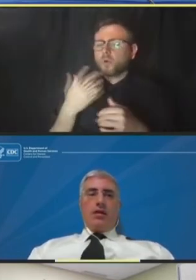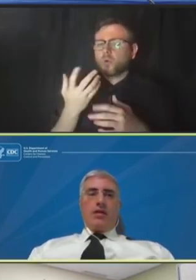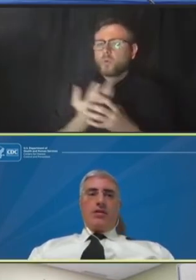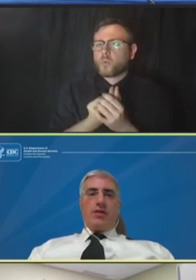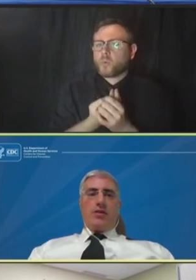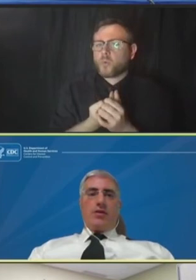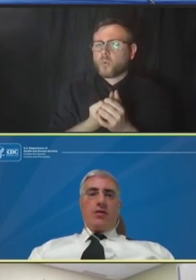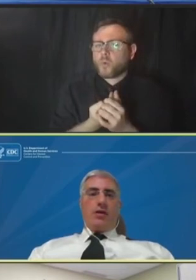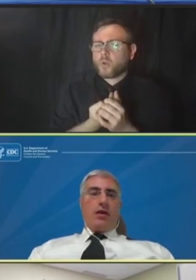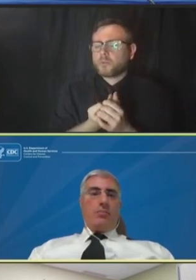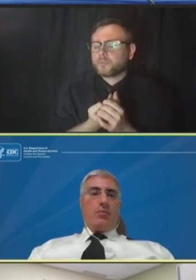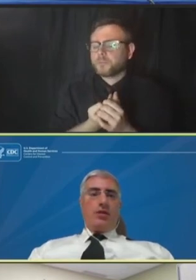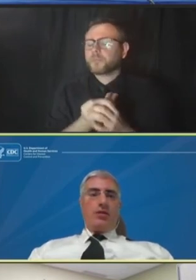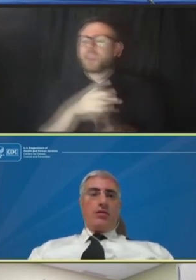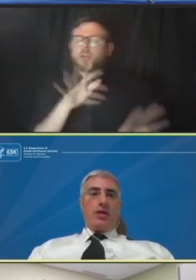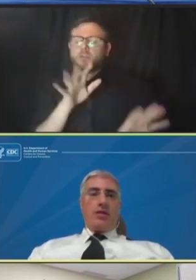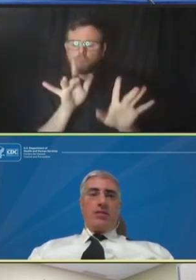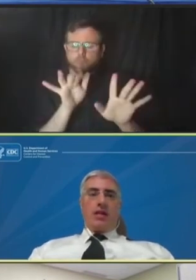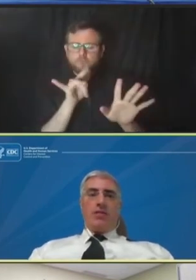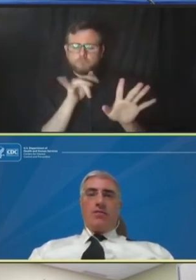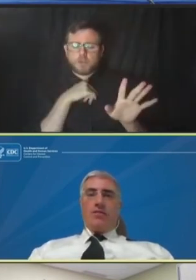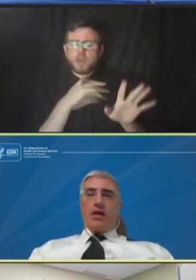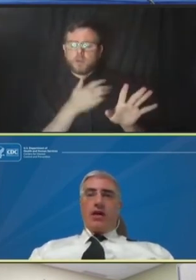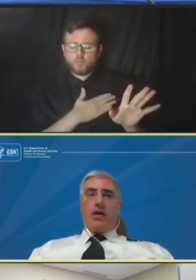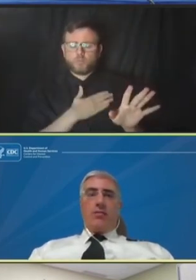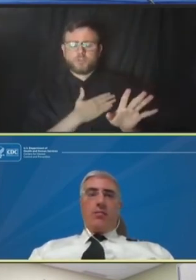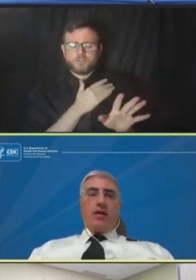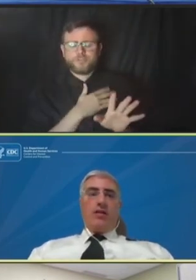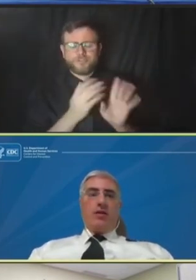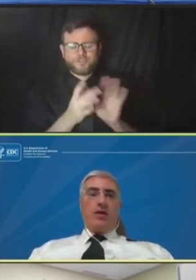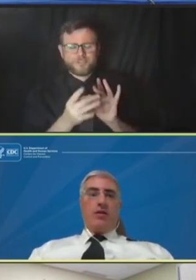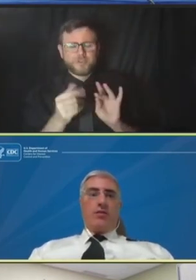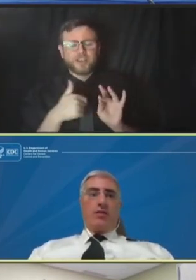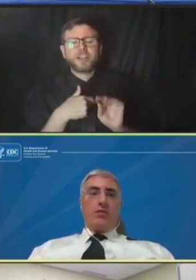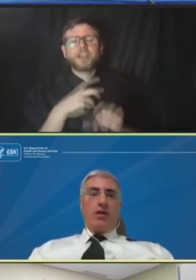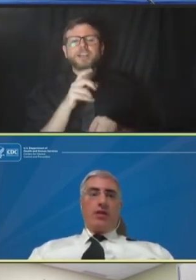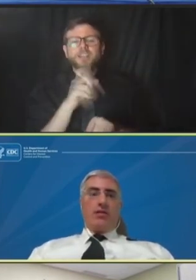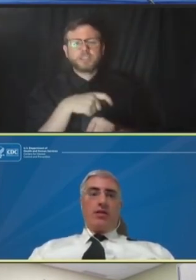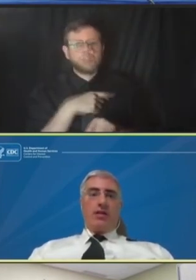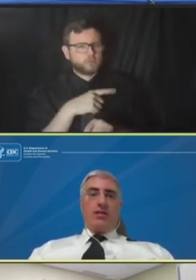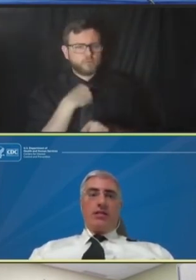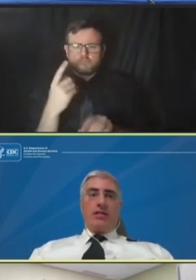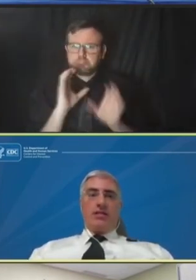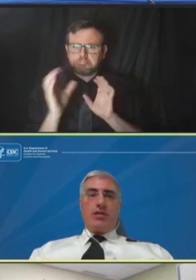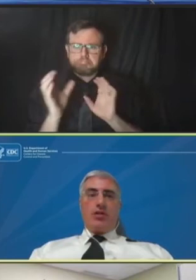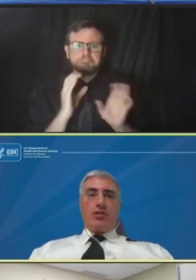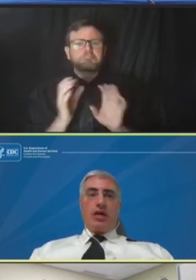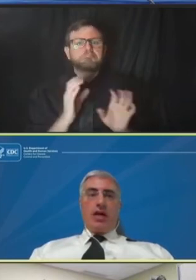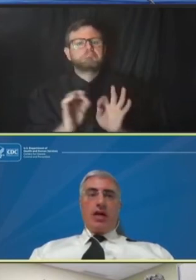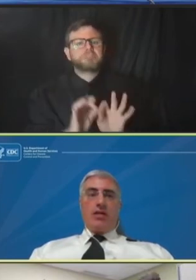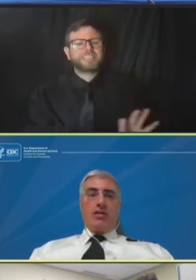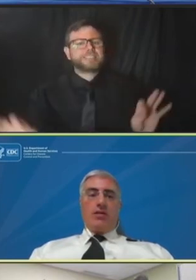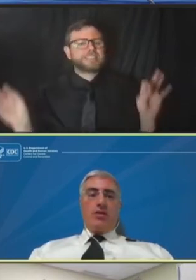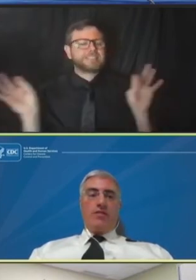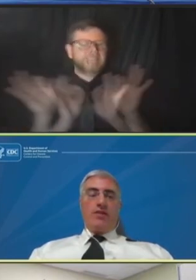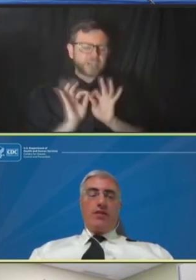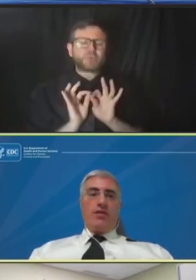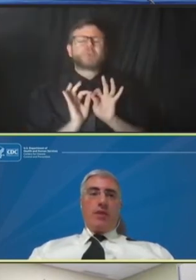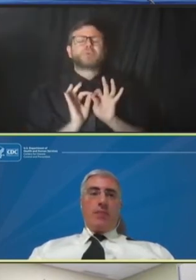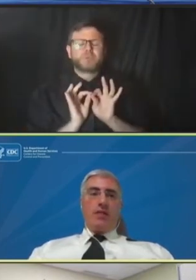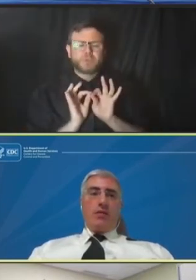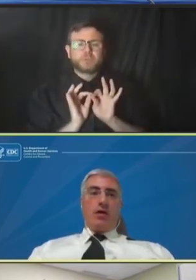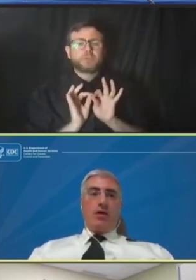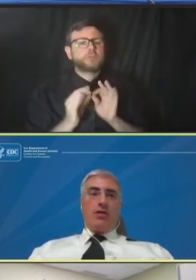Yeah, so I appreciate those comments. Thank you for that. I think risk communication is essential, and given this